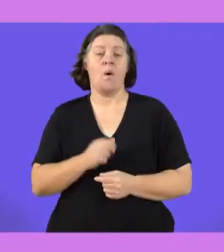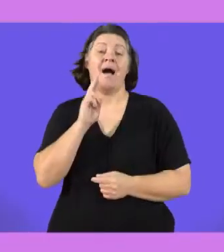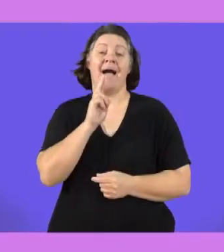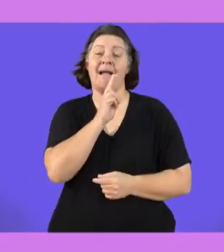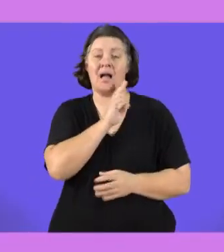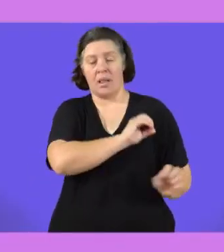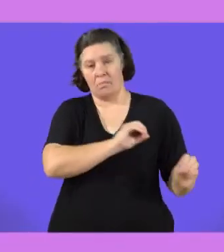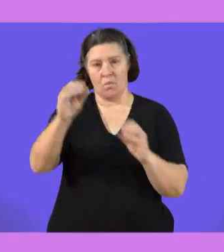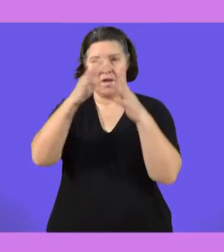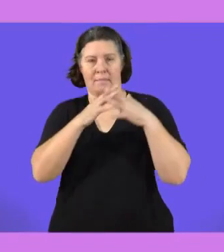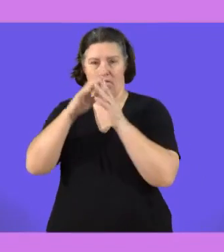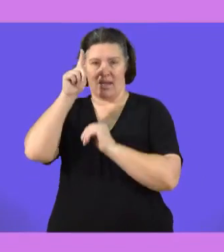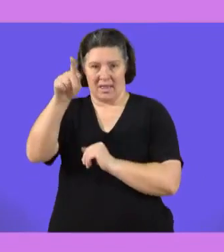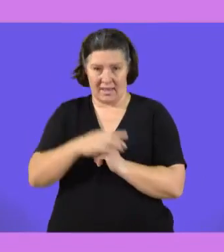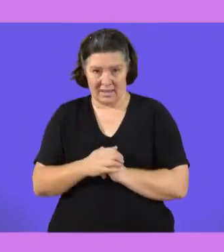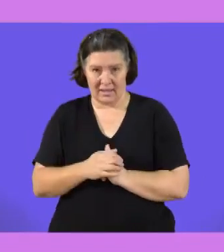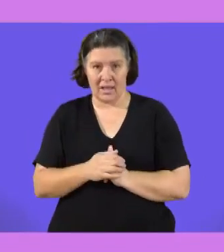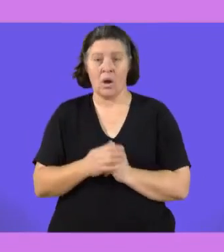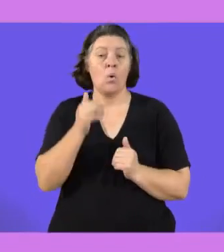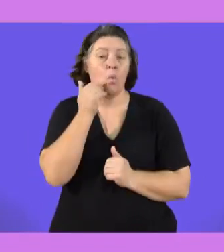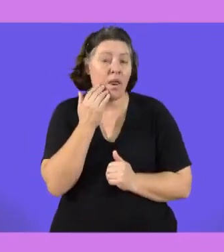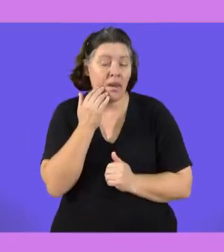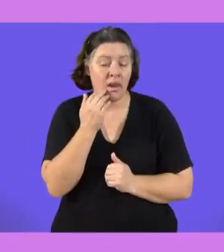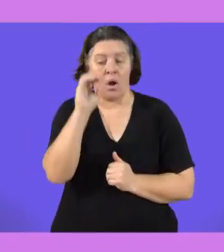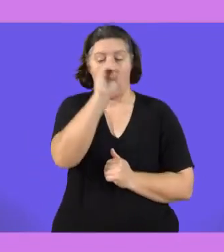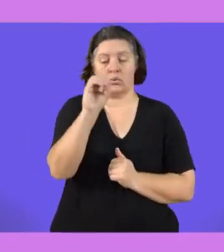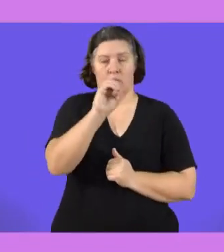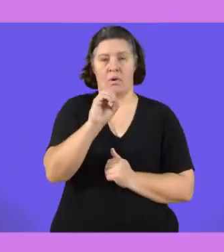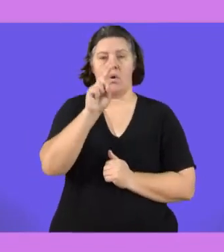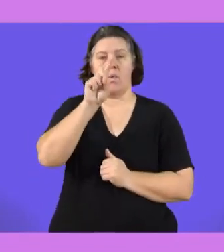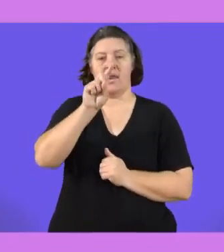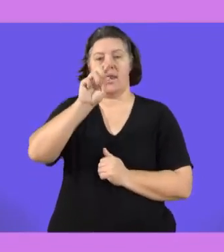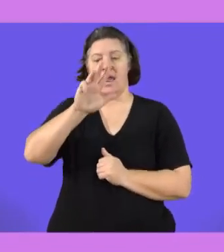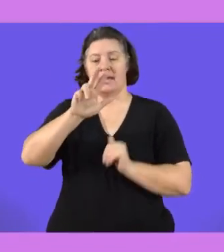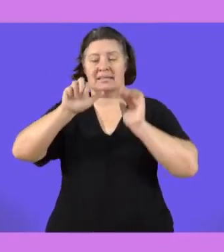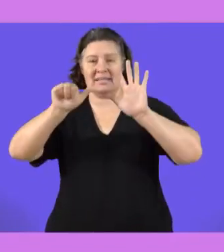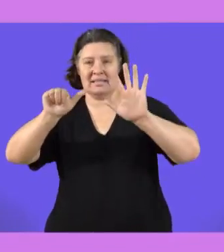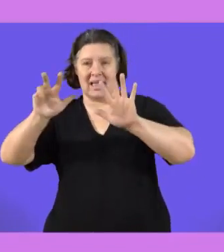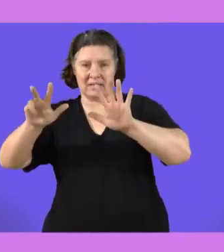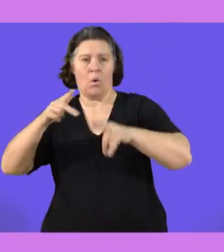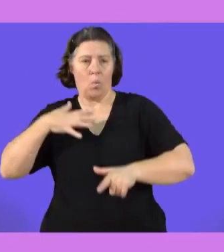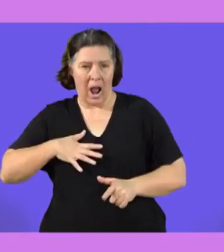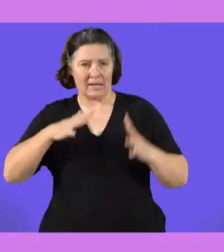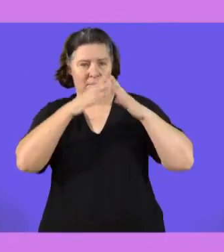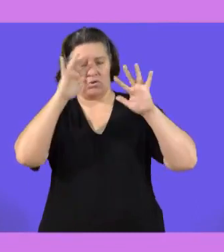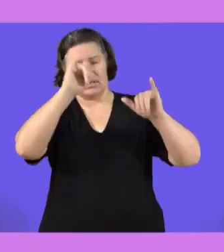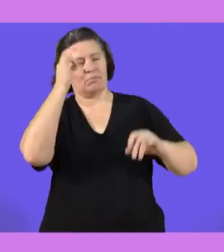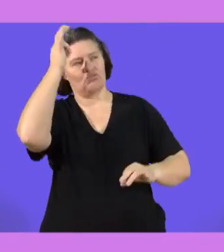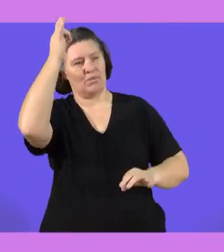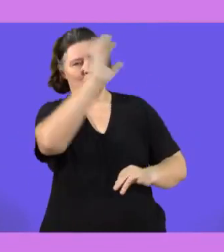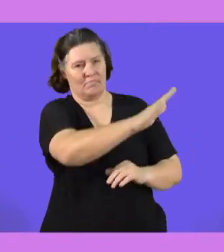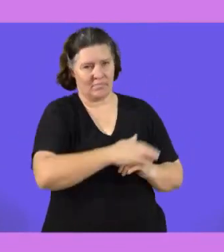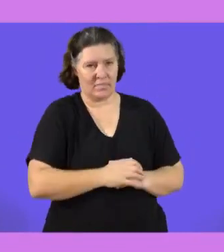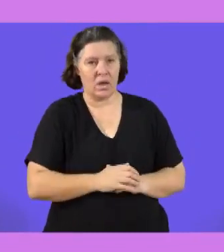uncle moved to the United States of America, the USA, in October 1968 to live the American dream.